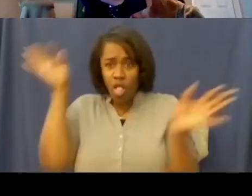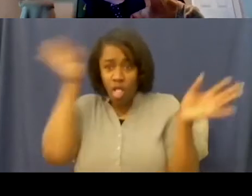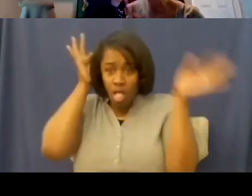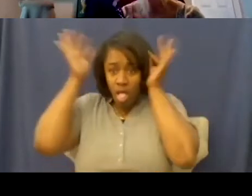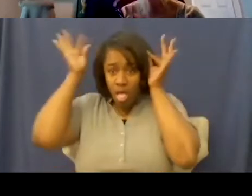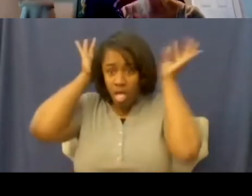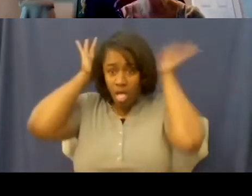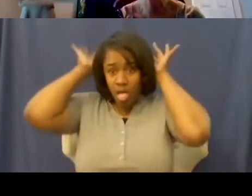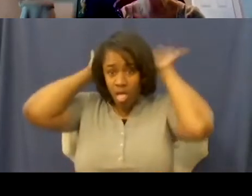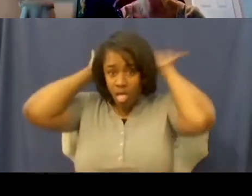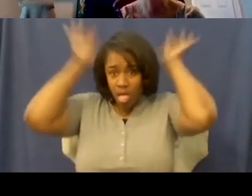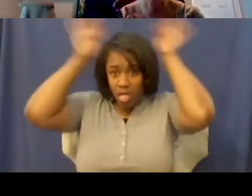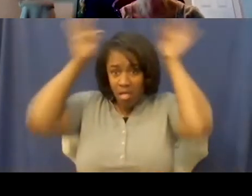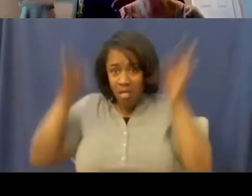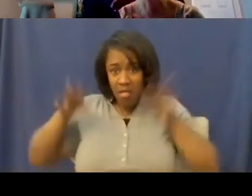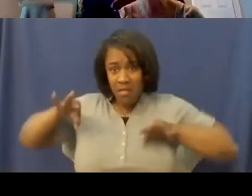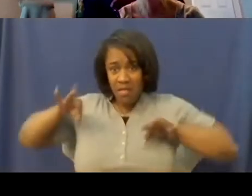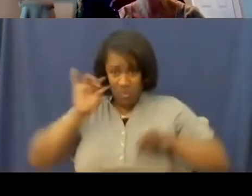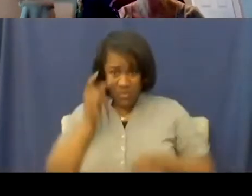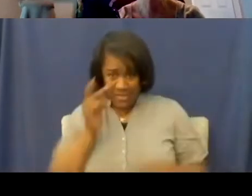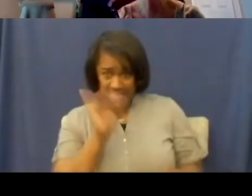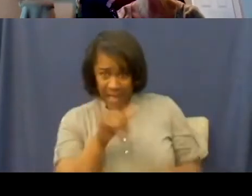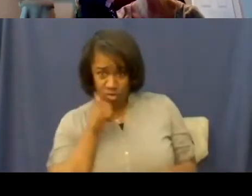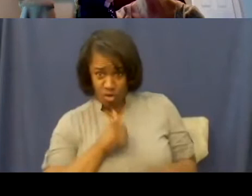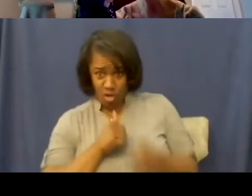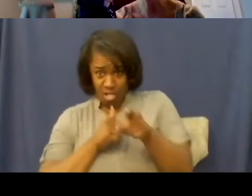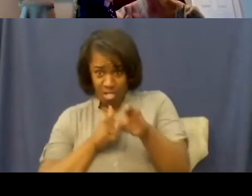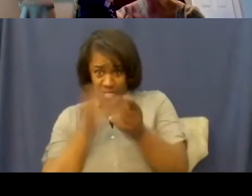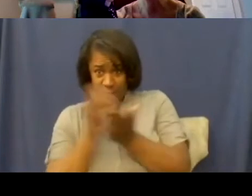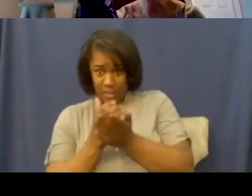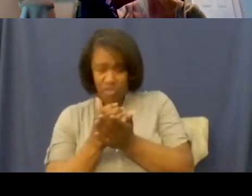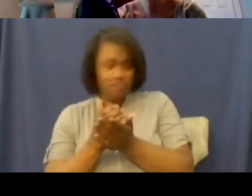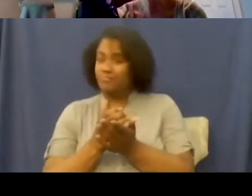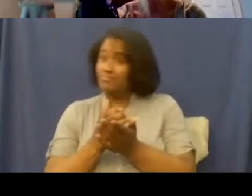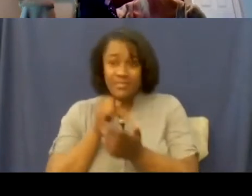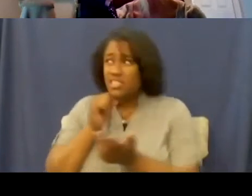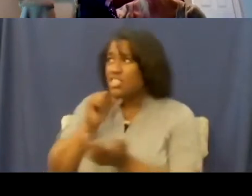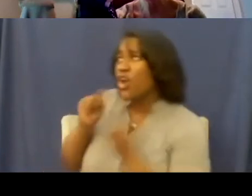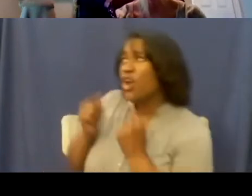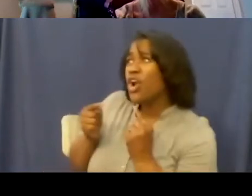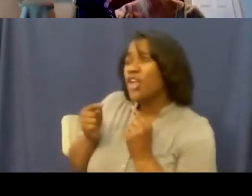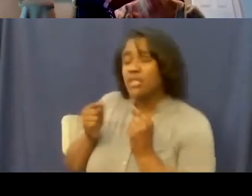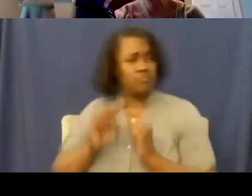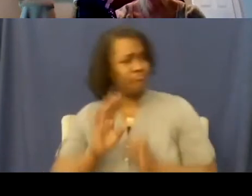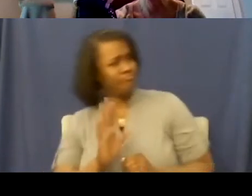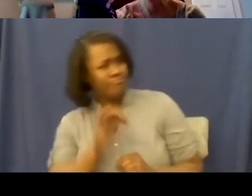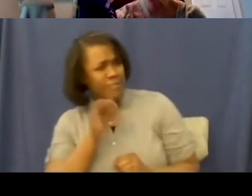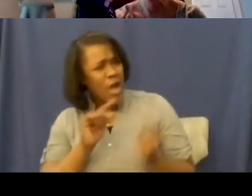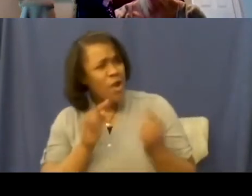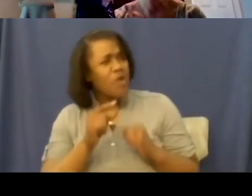Does it hurt? No, doesn't hurt at all. It's kind of like putting a hat on your